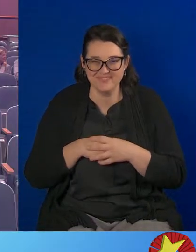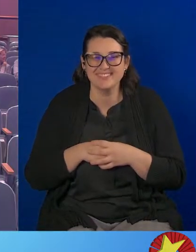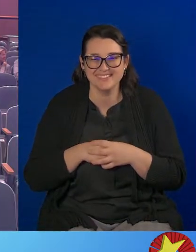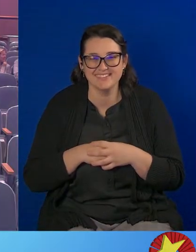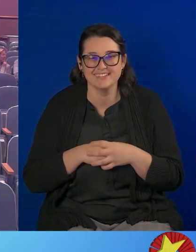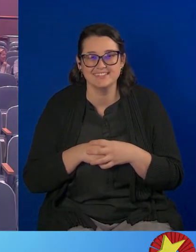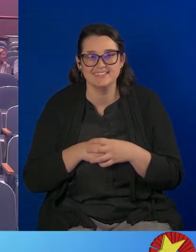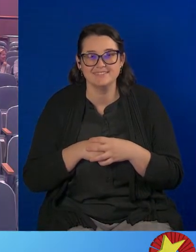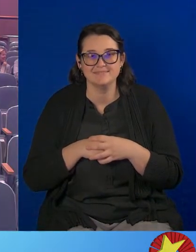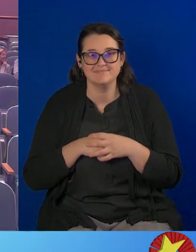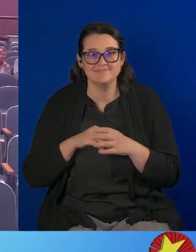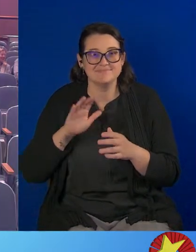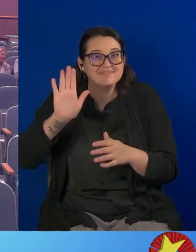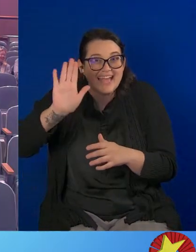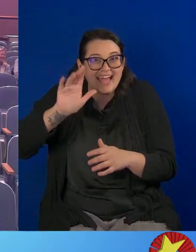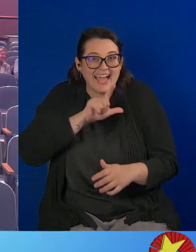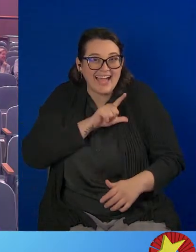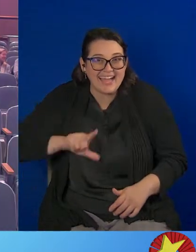hi, Linda.